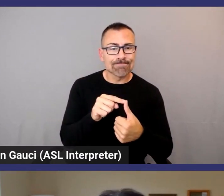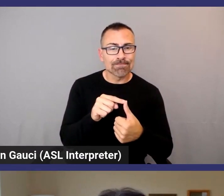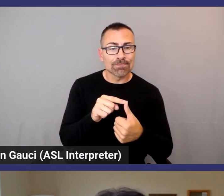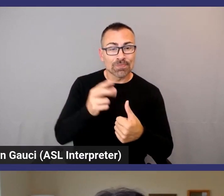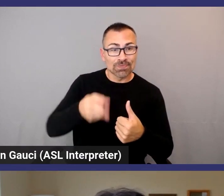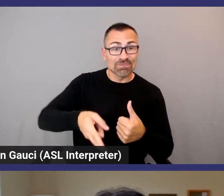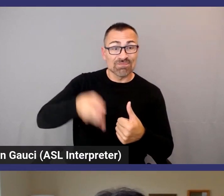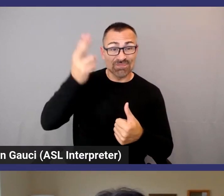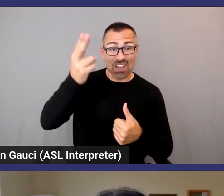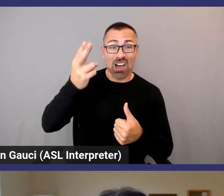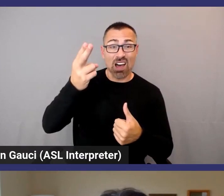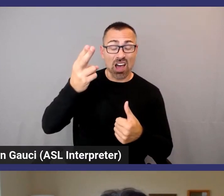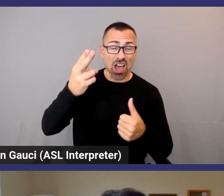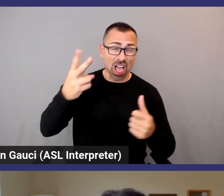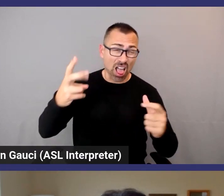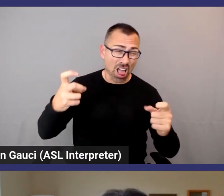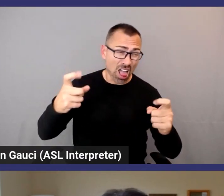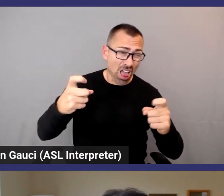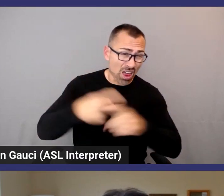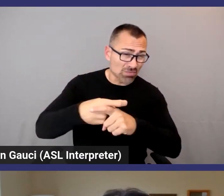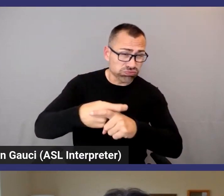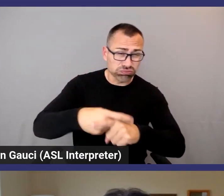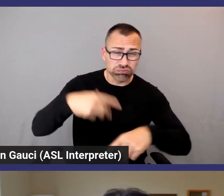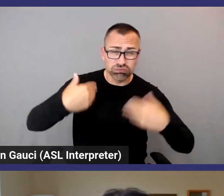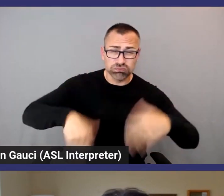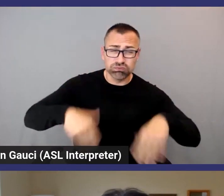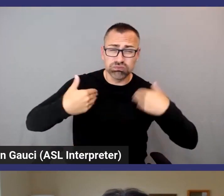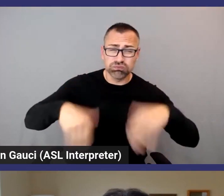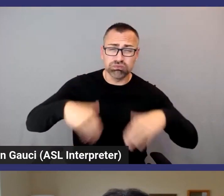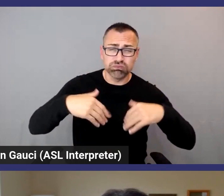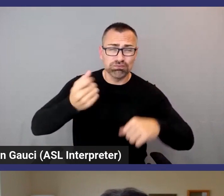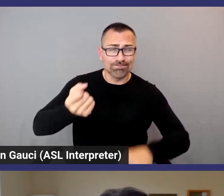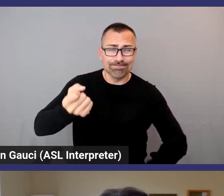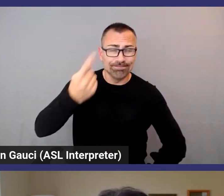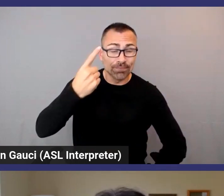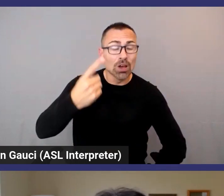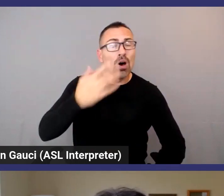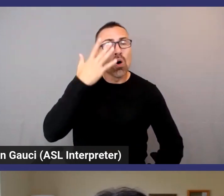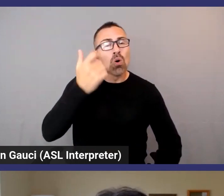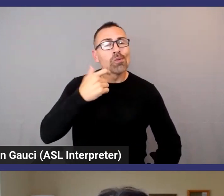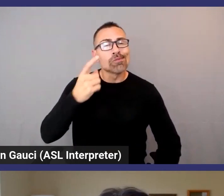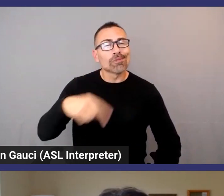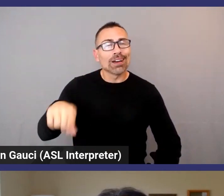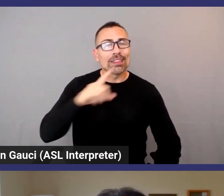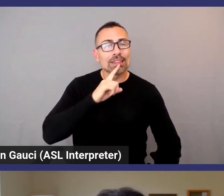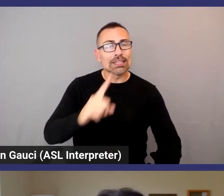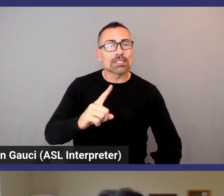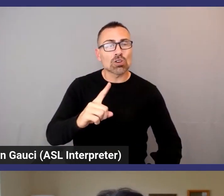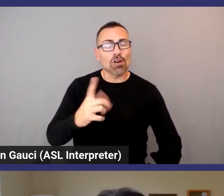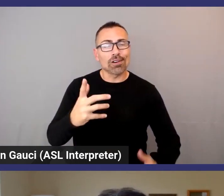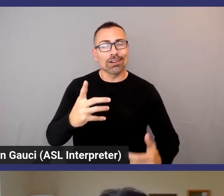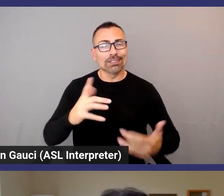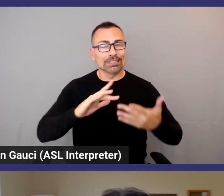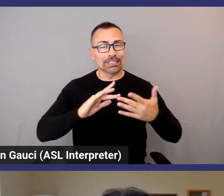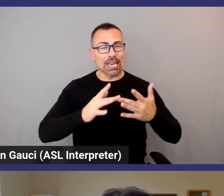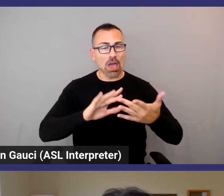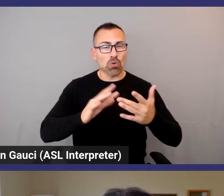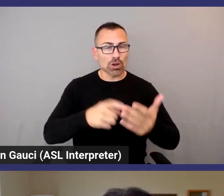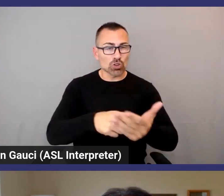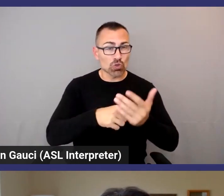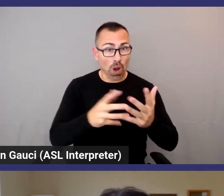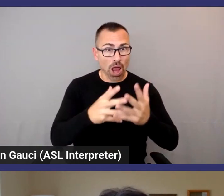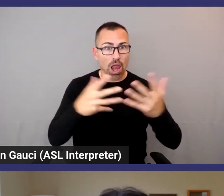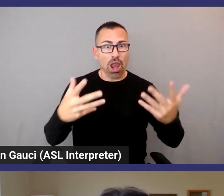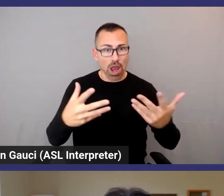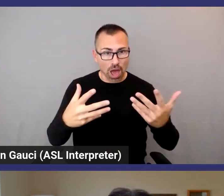of complexity because a lot of time these are very bespoke networks. They require huge efforts